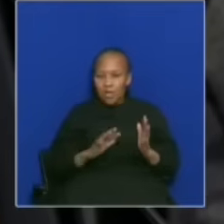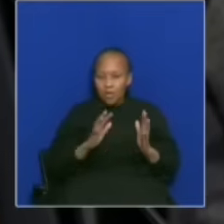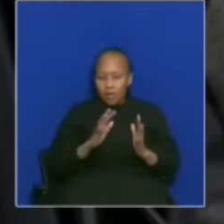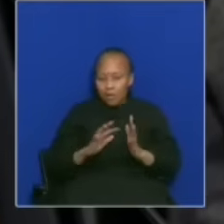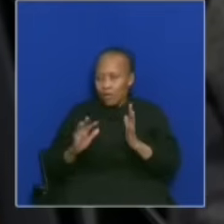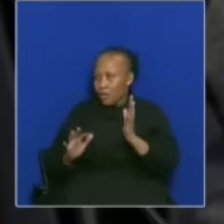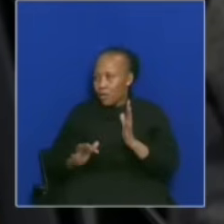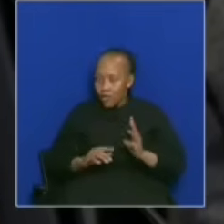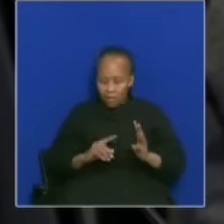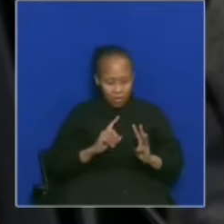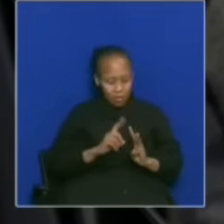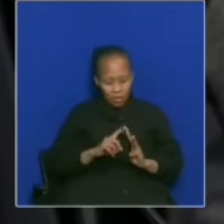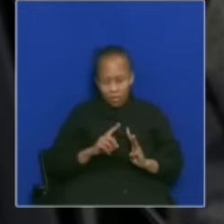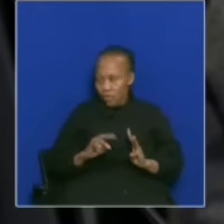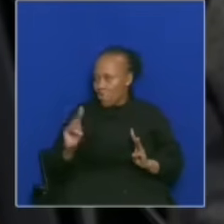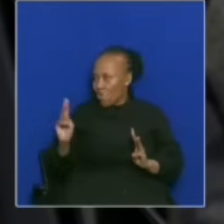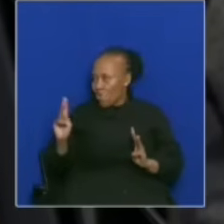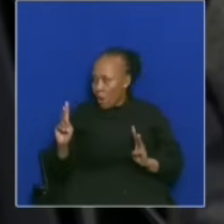executive, and General Khan,